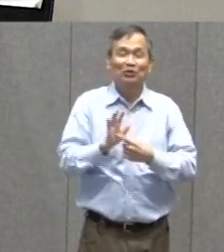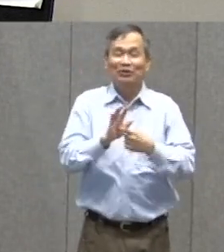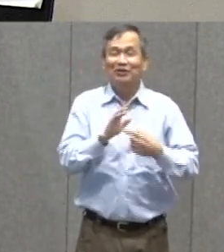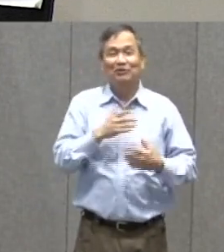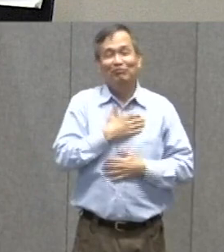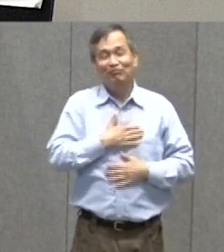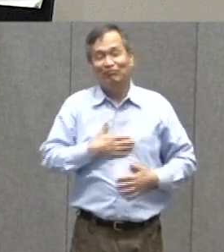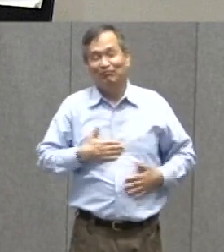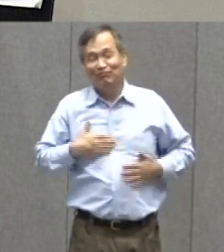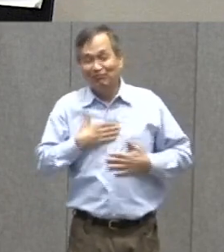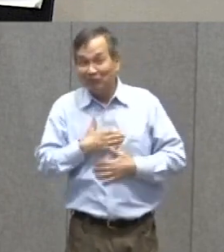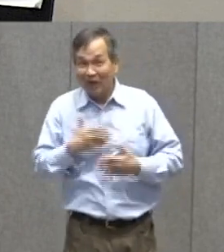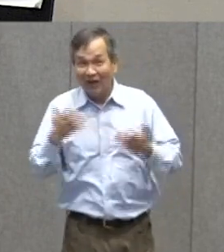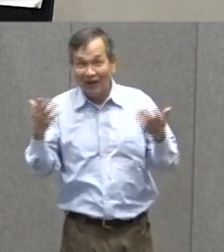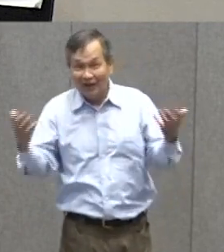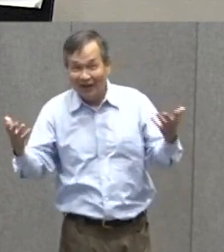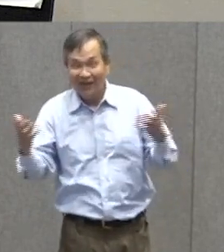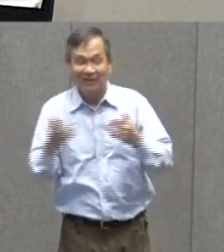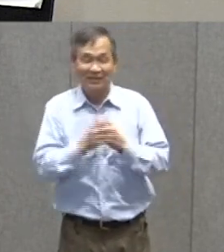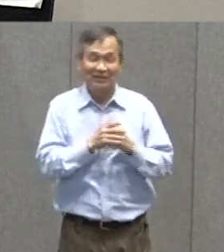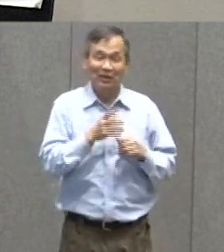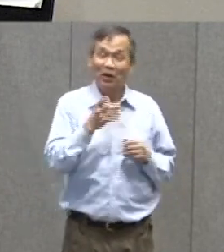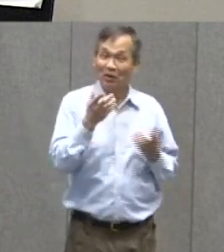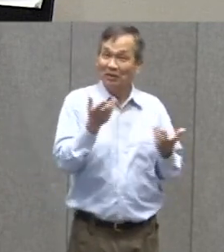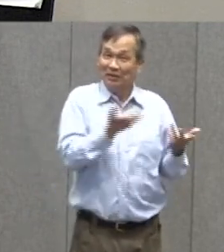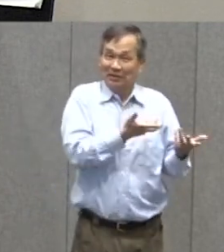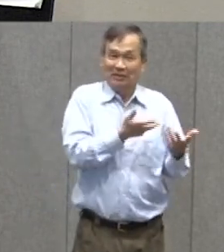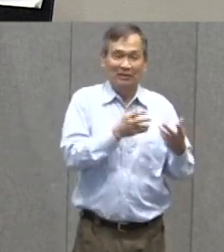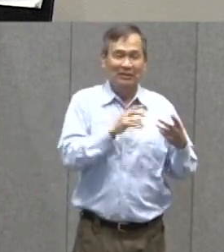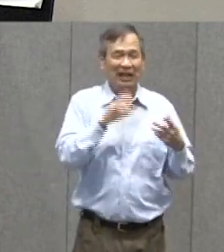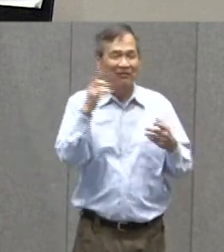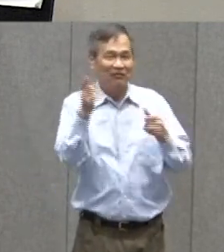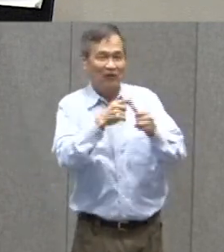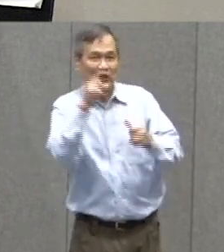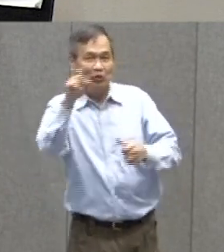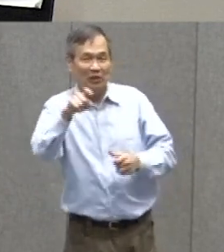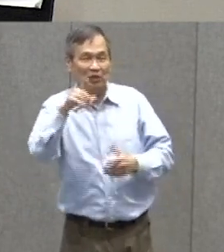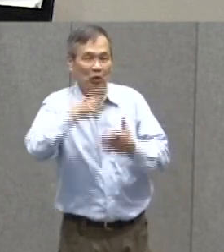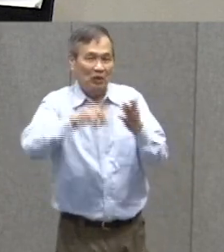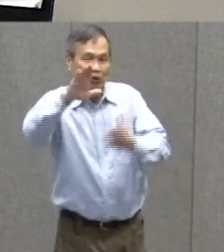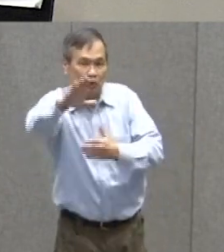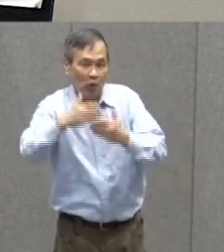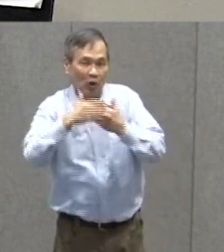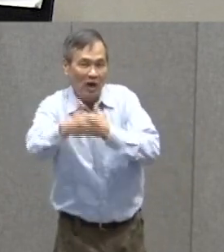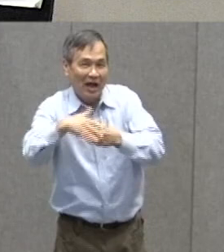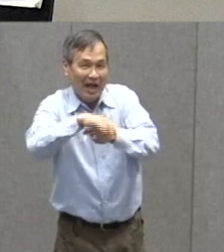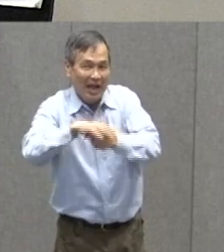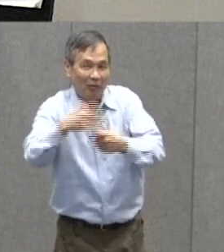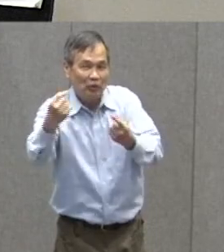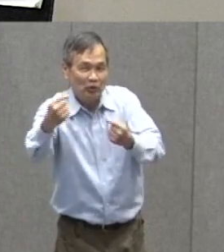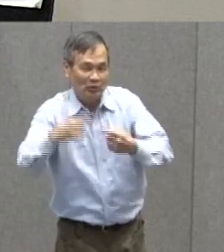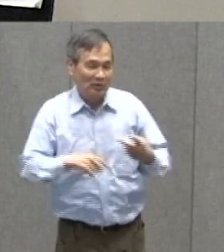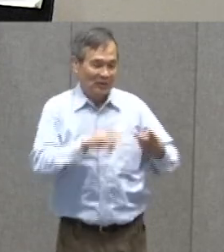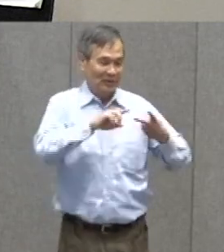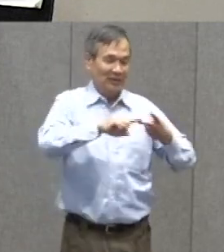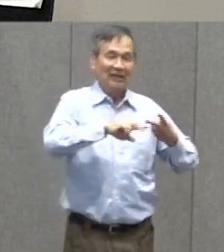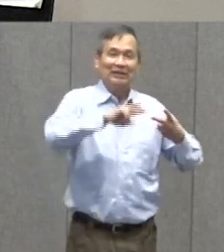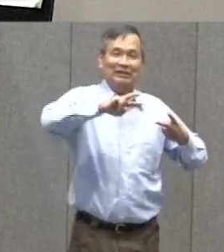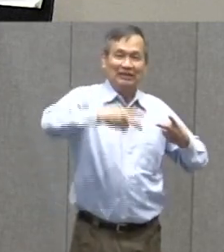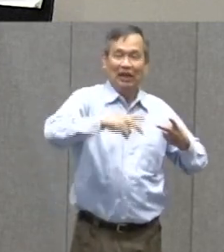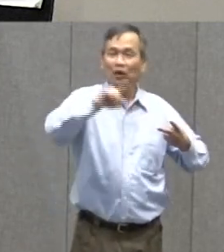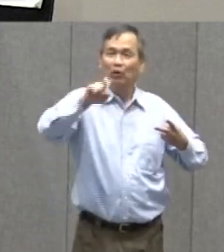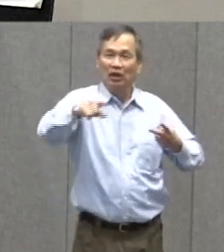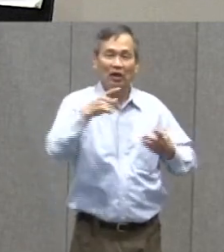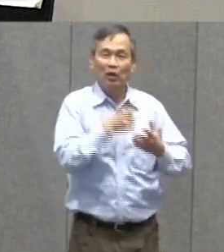basis. And so the second question is, what do you like best about them? So what I like best about them is because